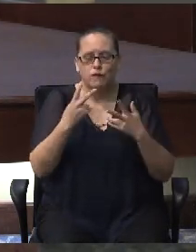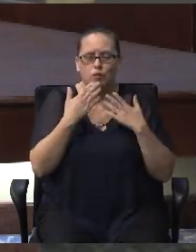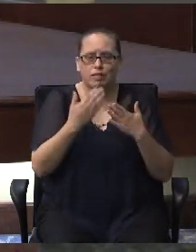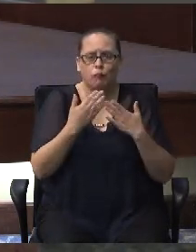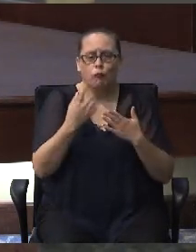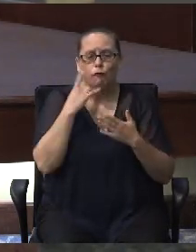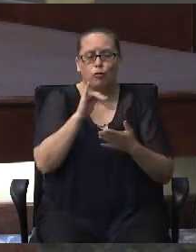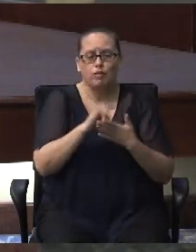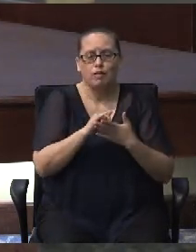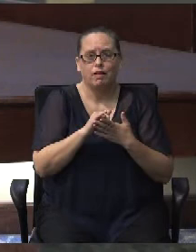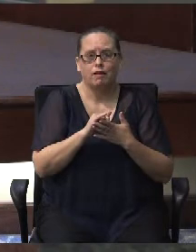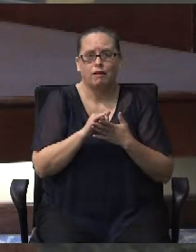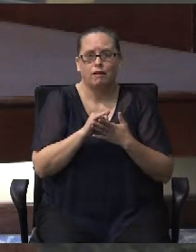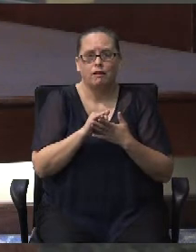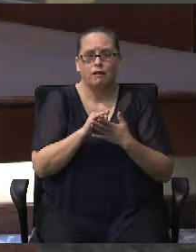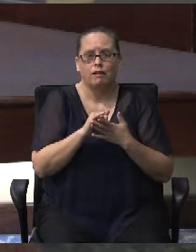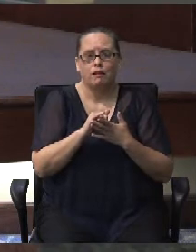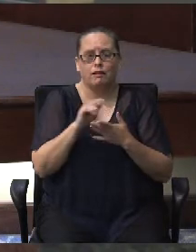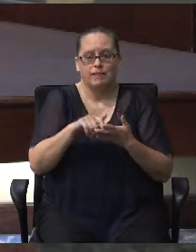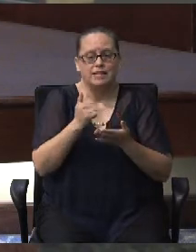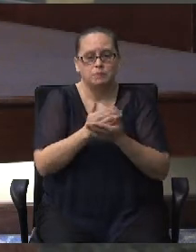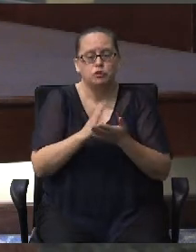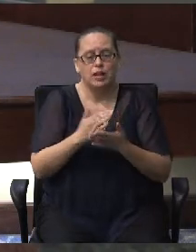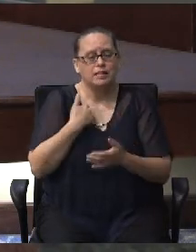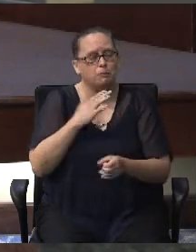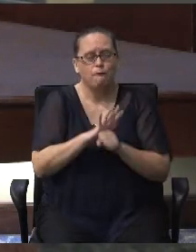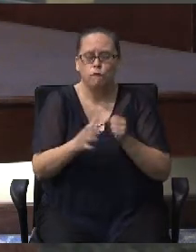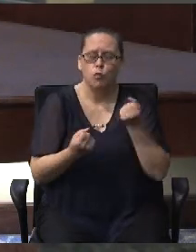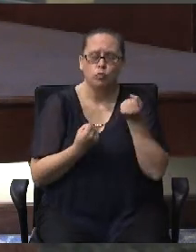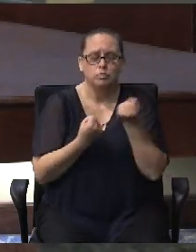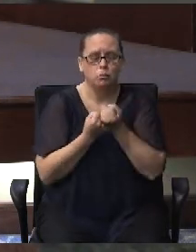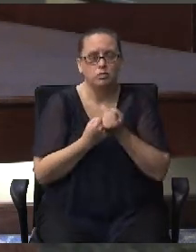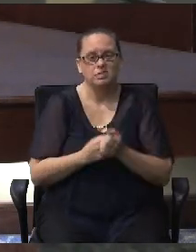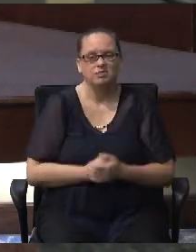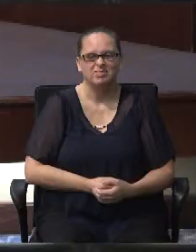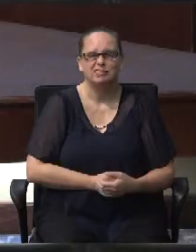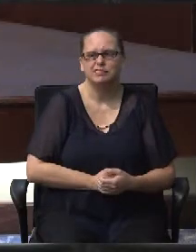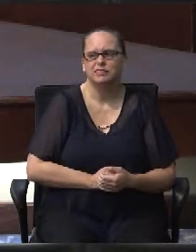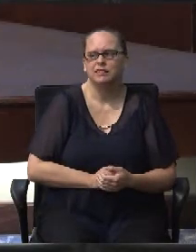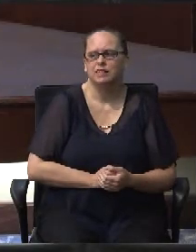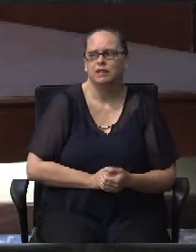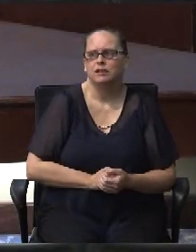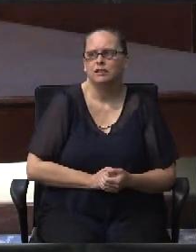that, this budget has my full support.